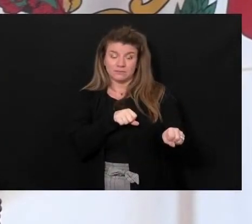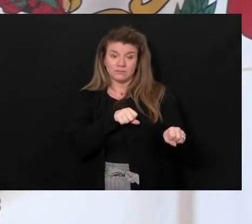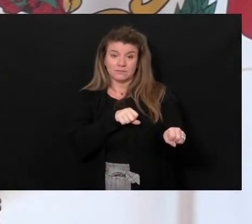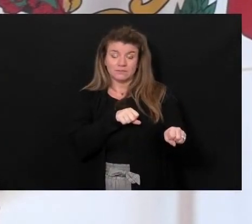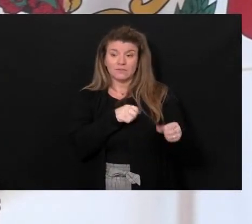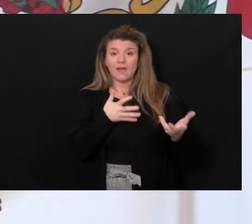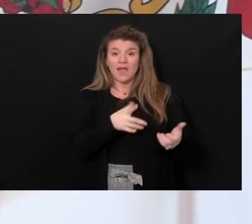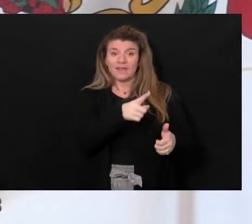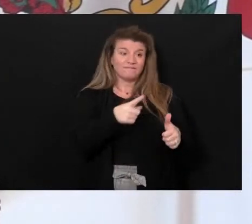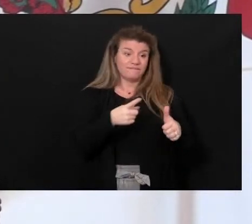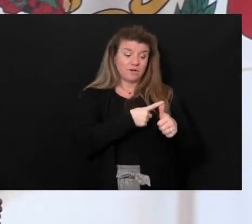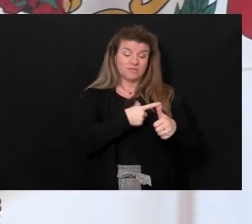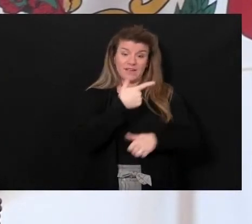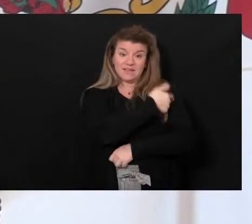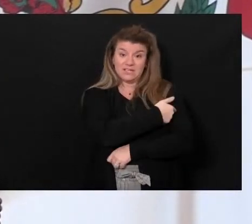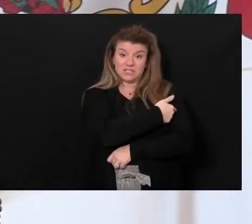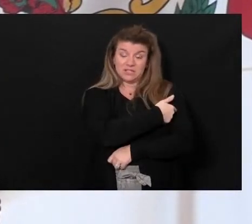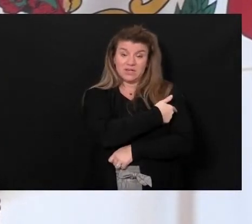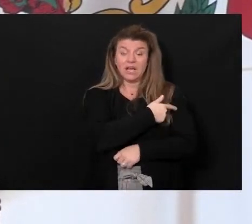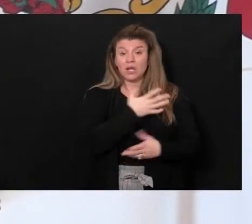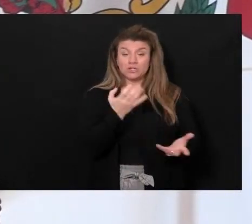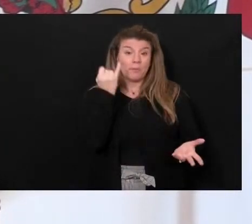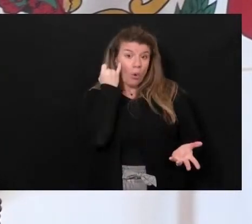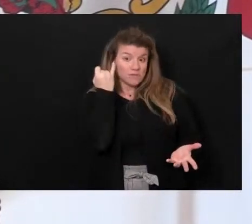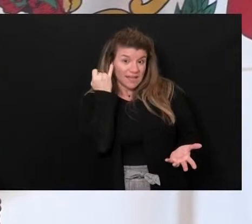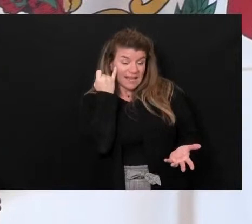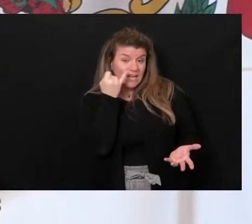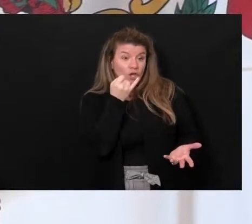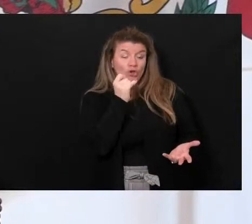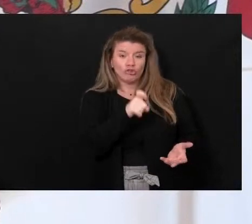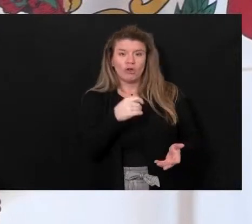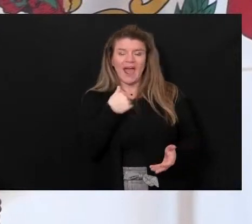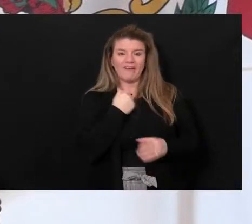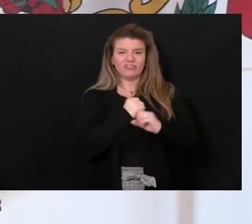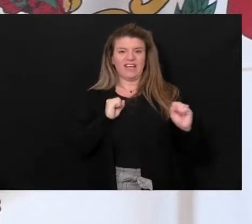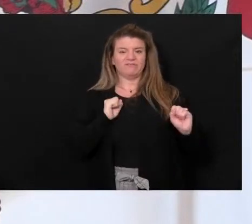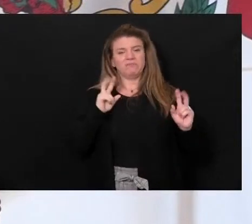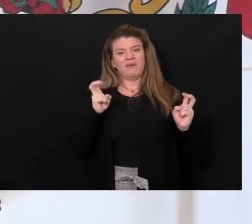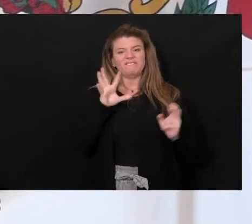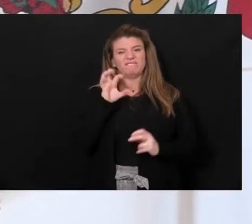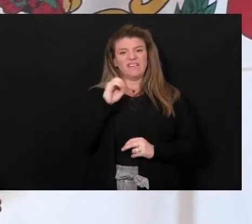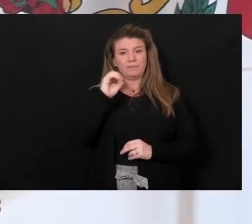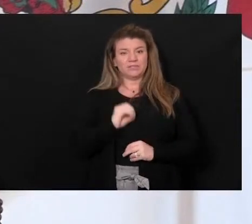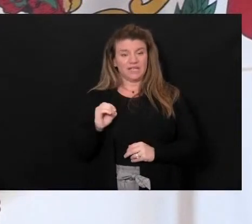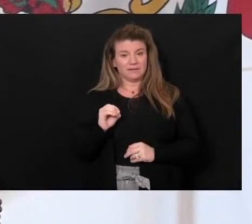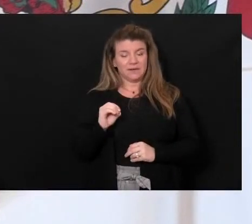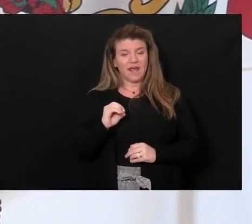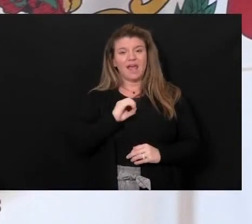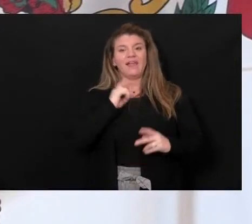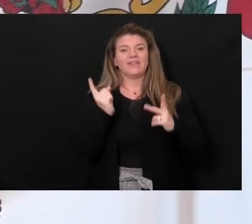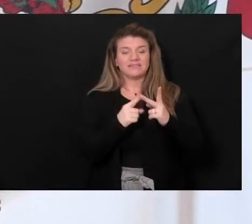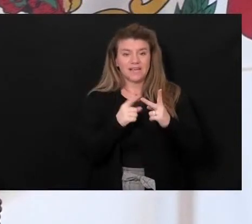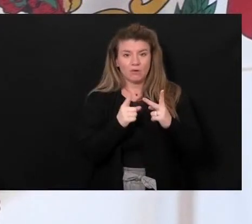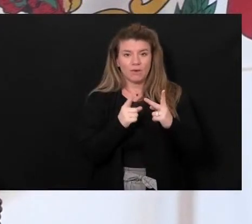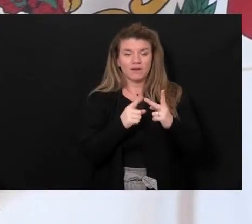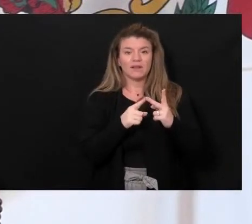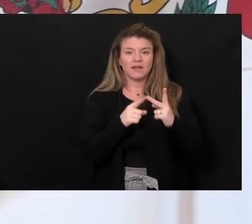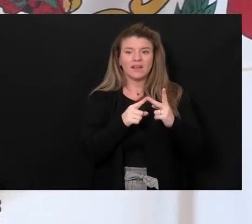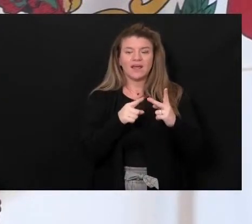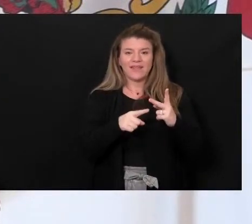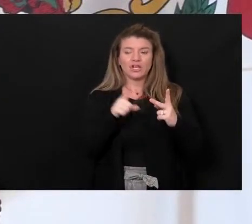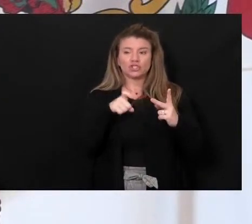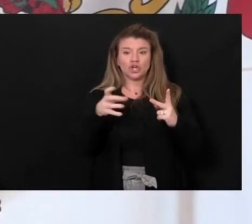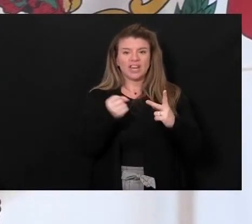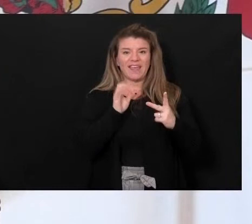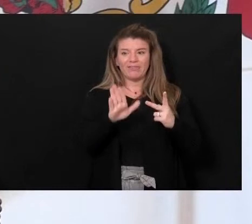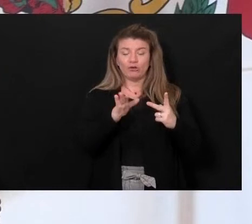you get the first vaccination, supposedly it covers you 50%. The second vaccination to all these people will be